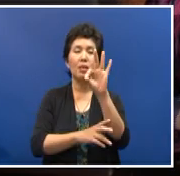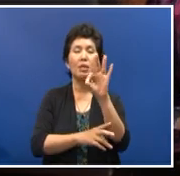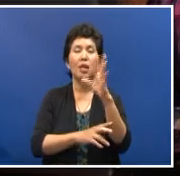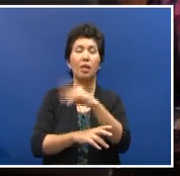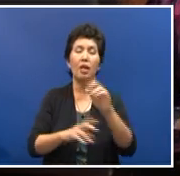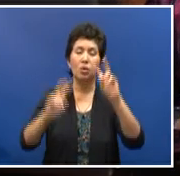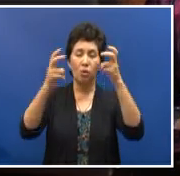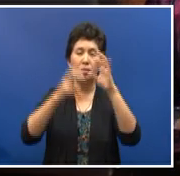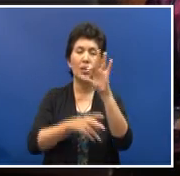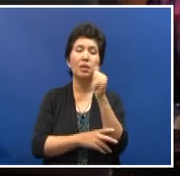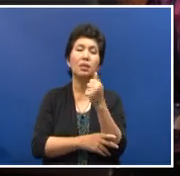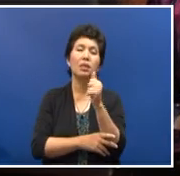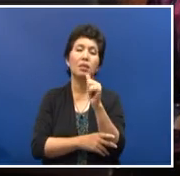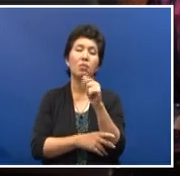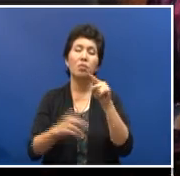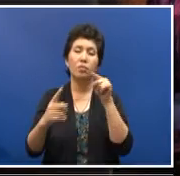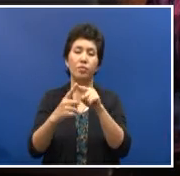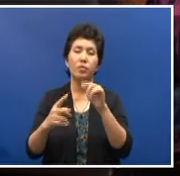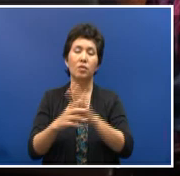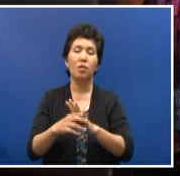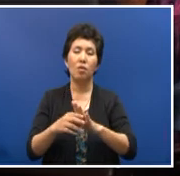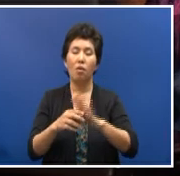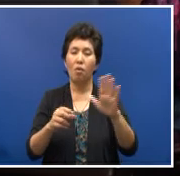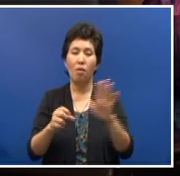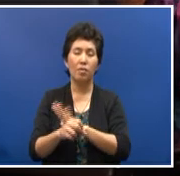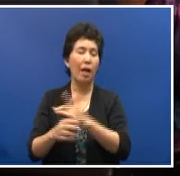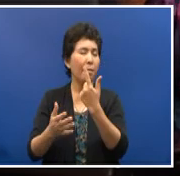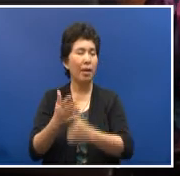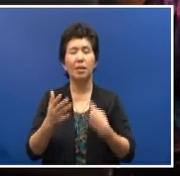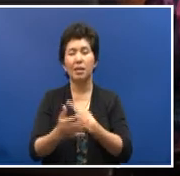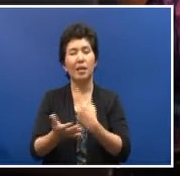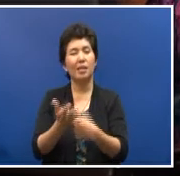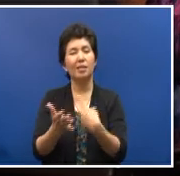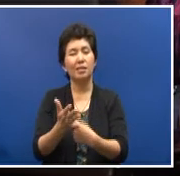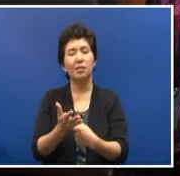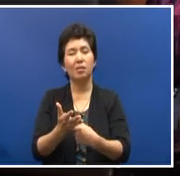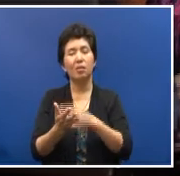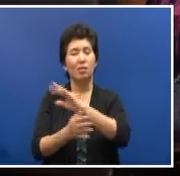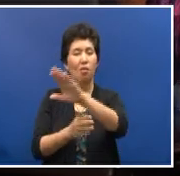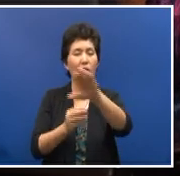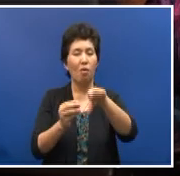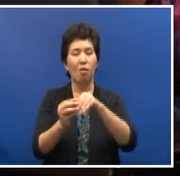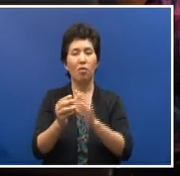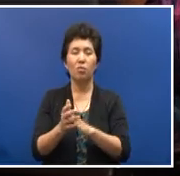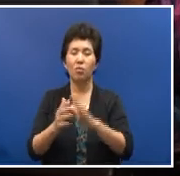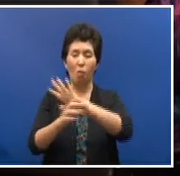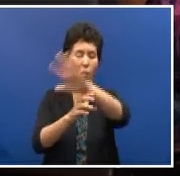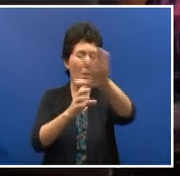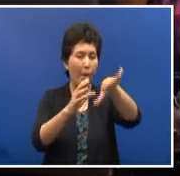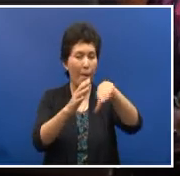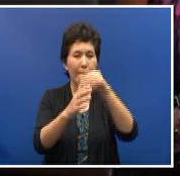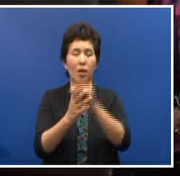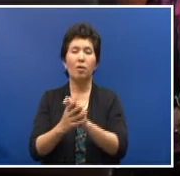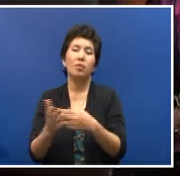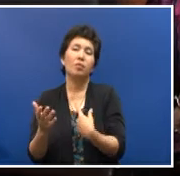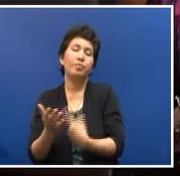and for topic 10, okay, we are going to conclude whatever we have discussed, okay, throughout our tutorials. Okay, we are